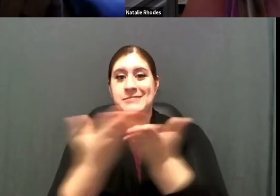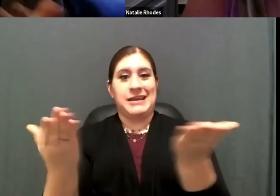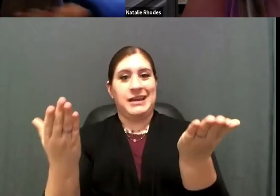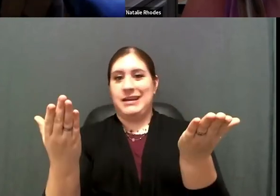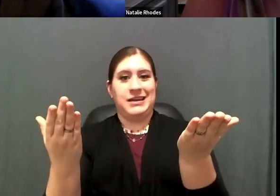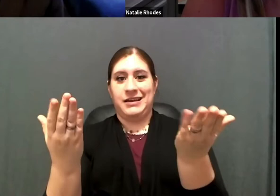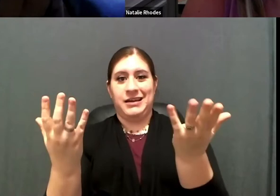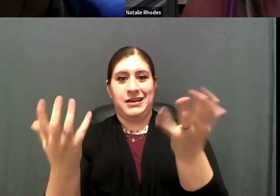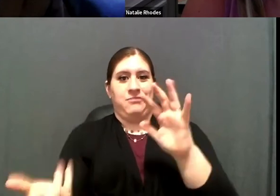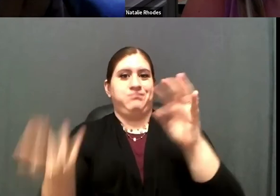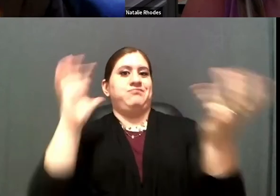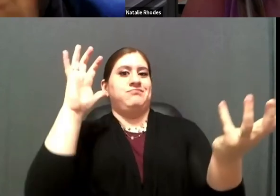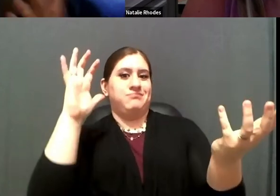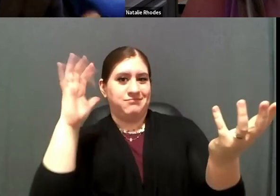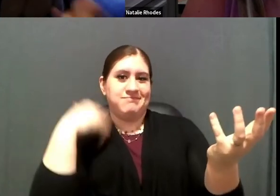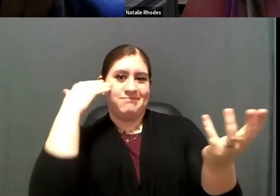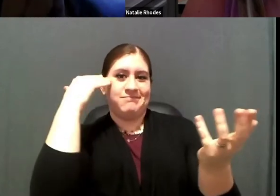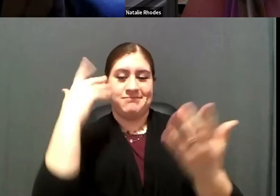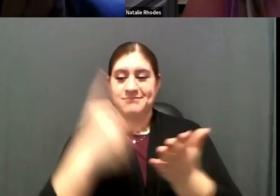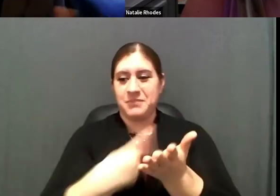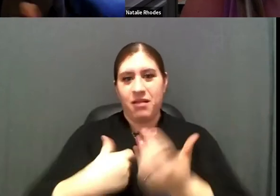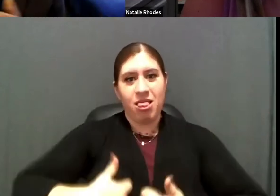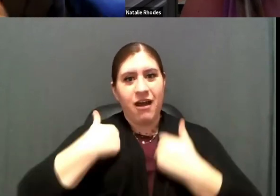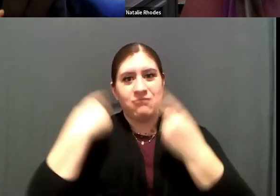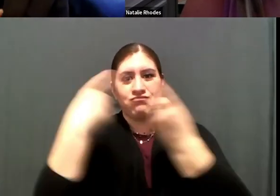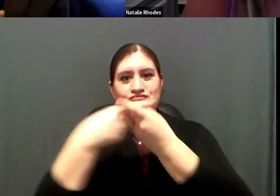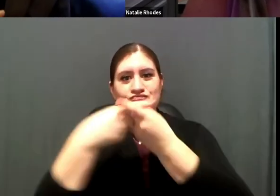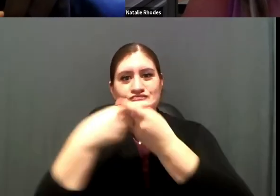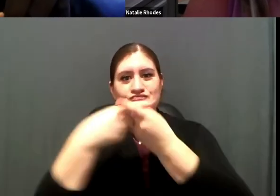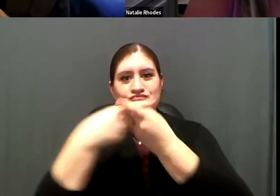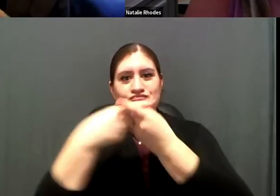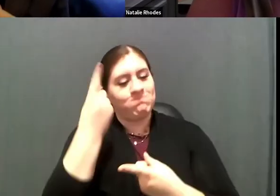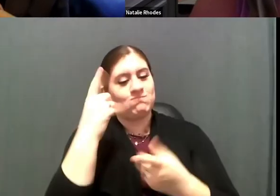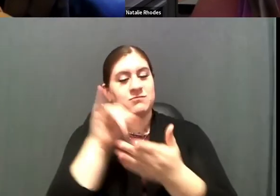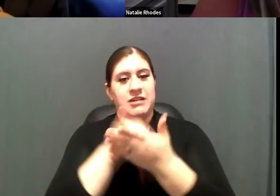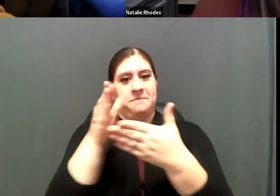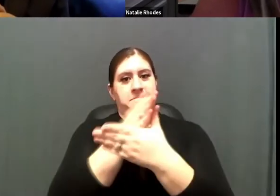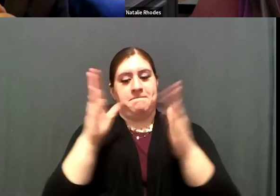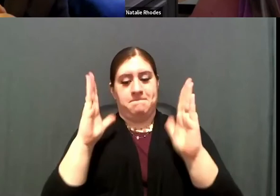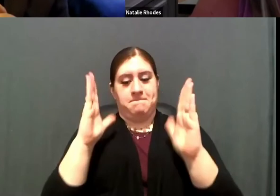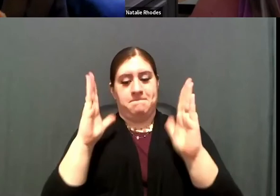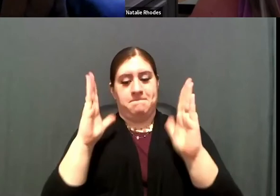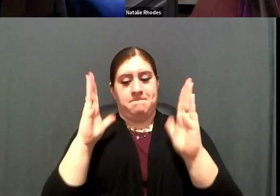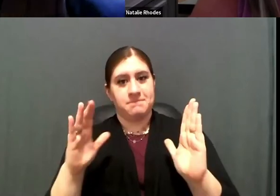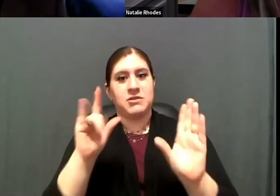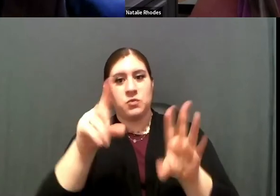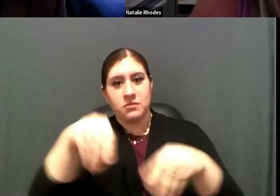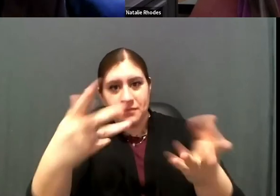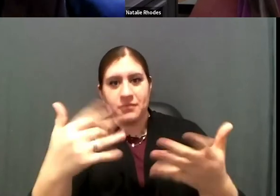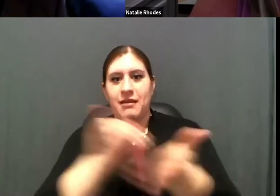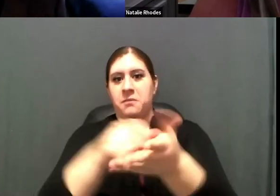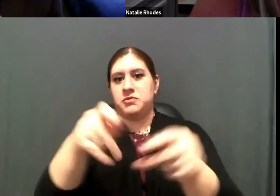go the way you planned. Sometimes life gets in the way. So to be able to give you the opportunity